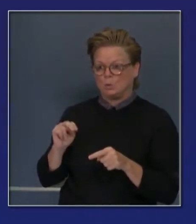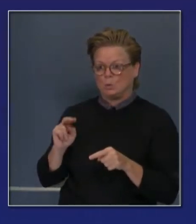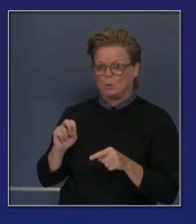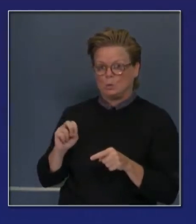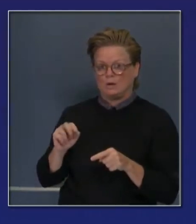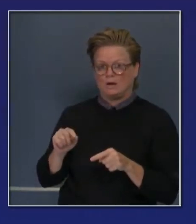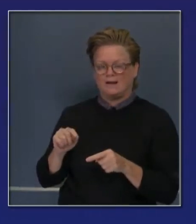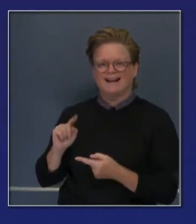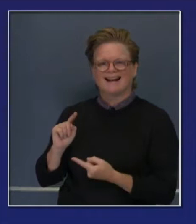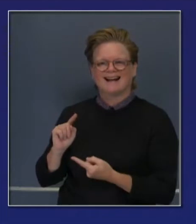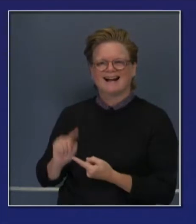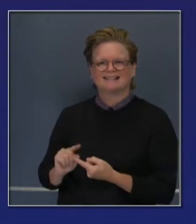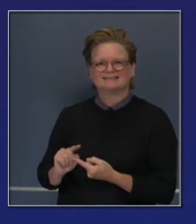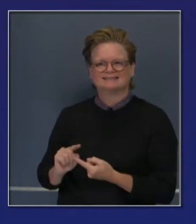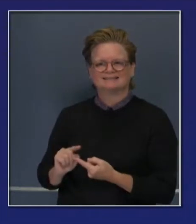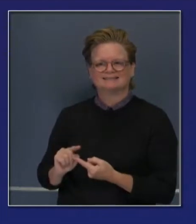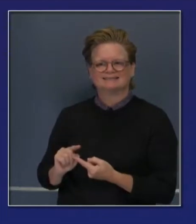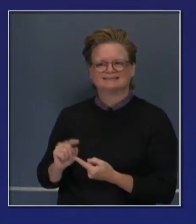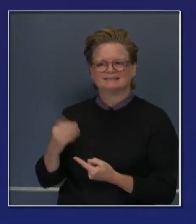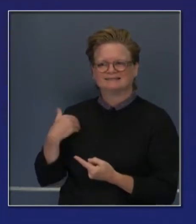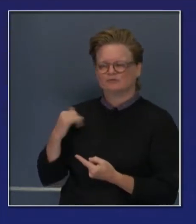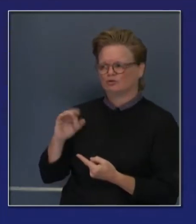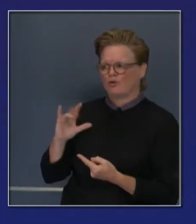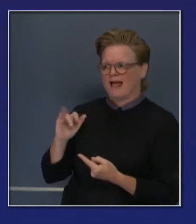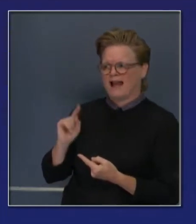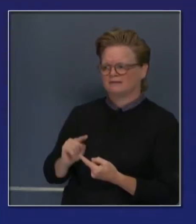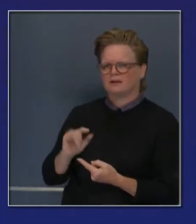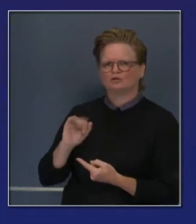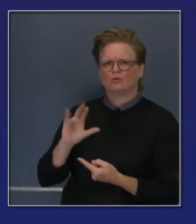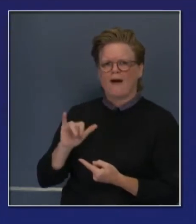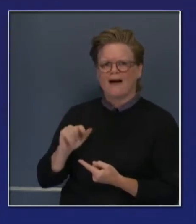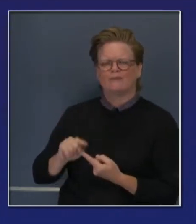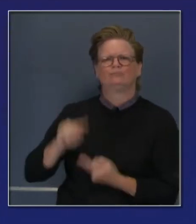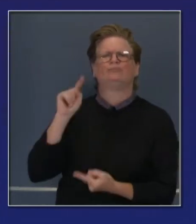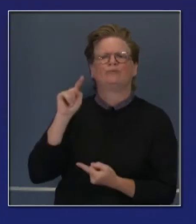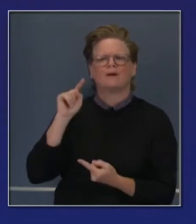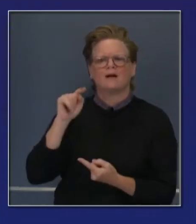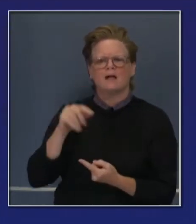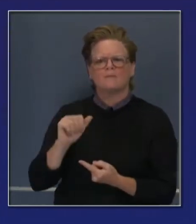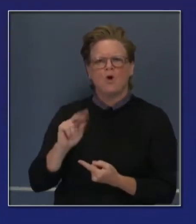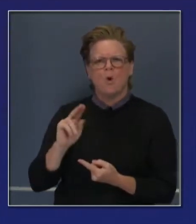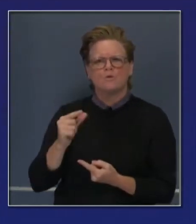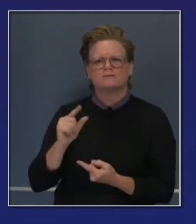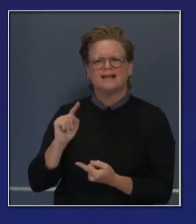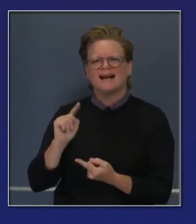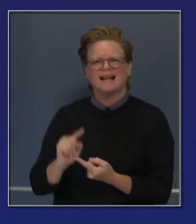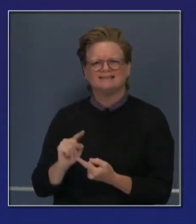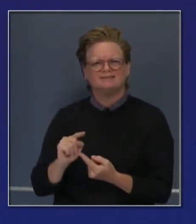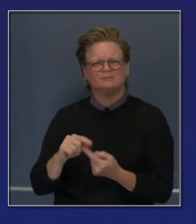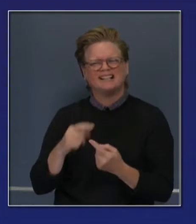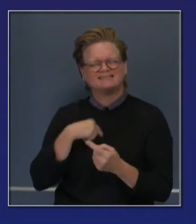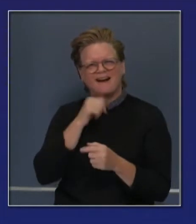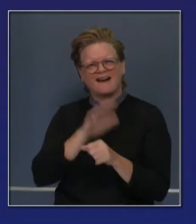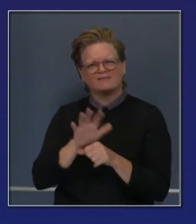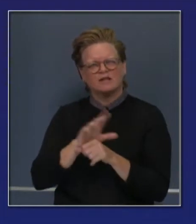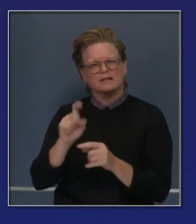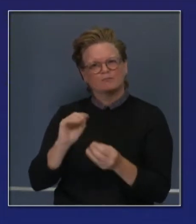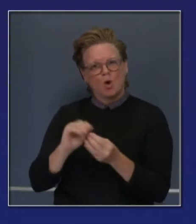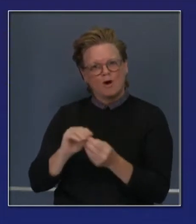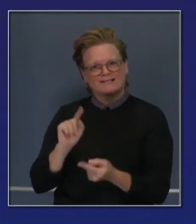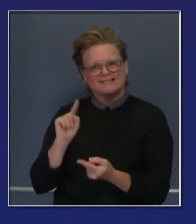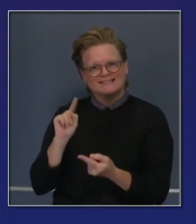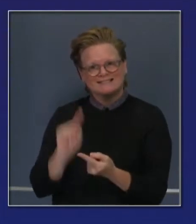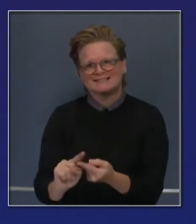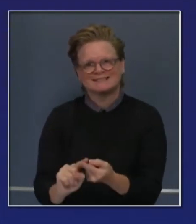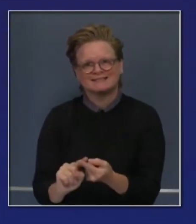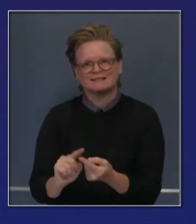we started to have certain business sectors begin to increase their own activities, we were lower than we are today. And